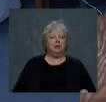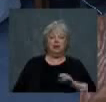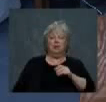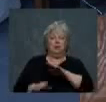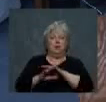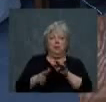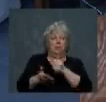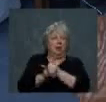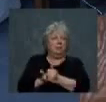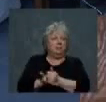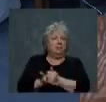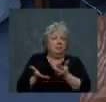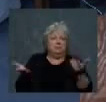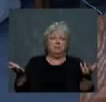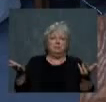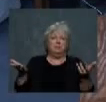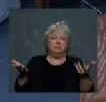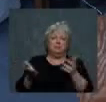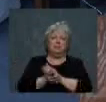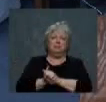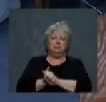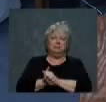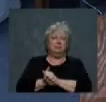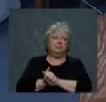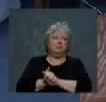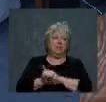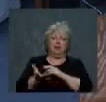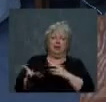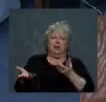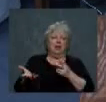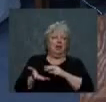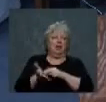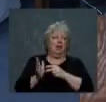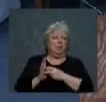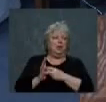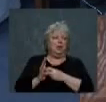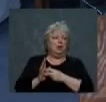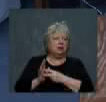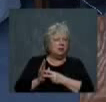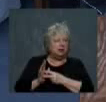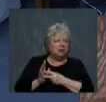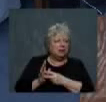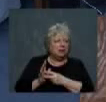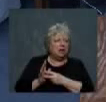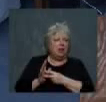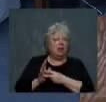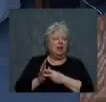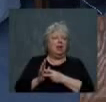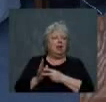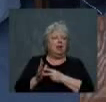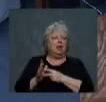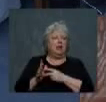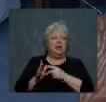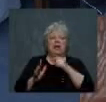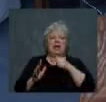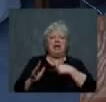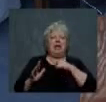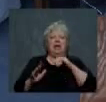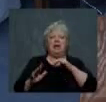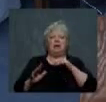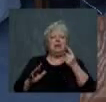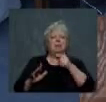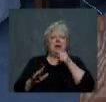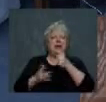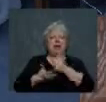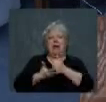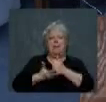don't, I mean, I'm going to be back out there high again. I'm telling you. If I didn't have